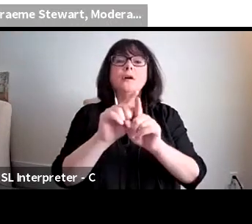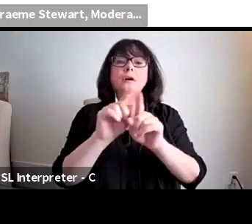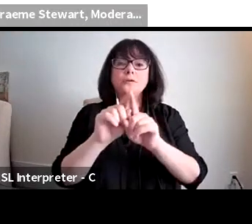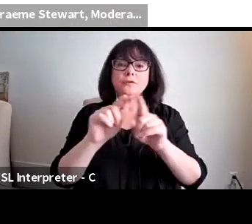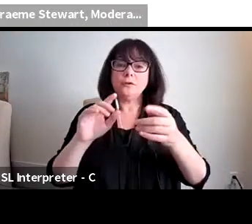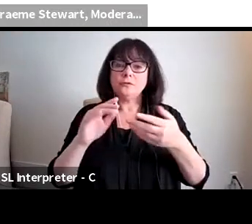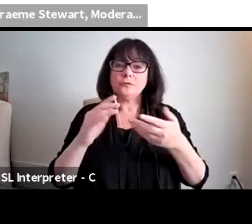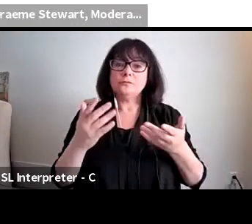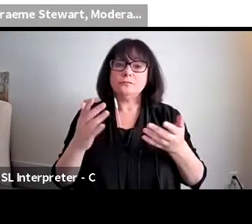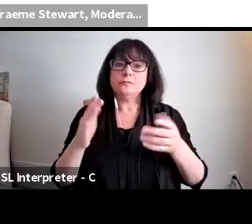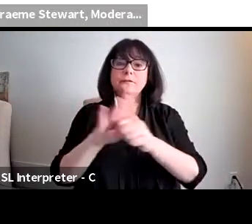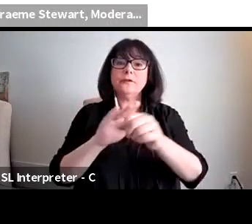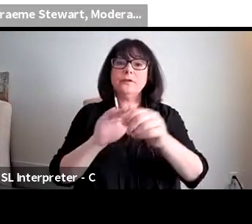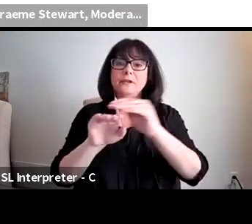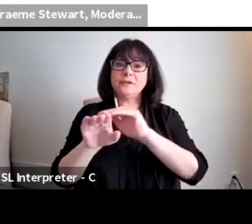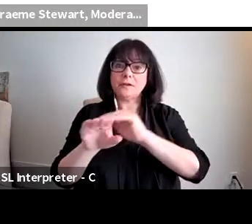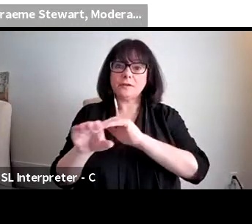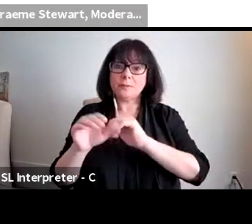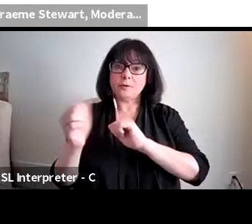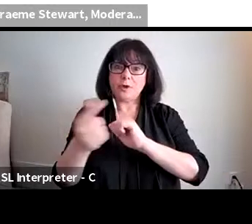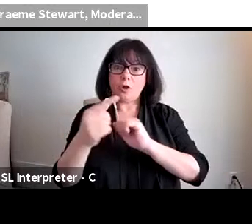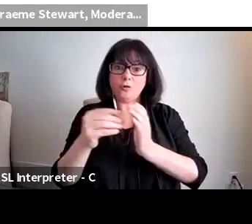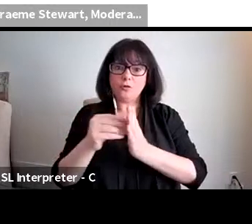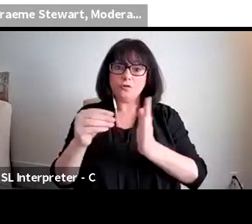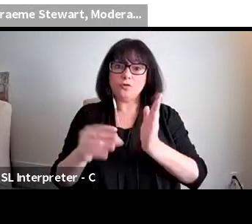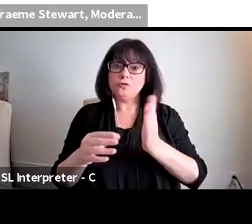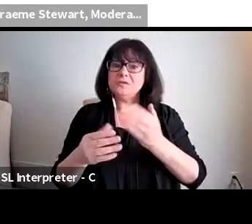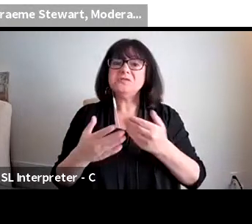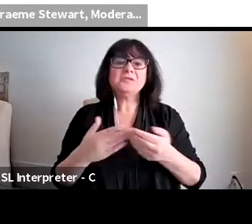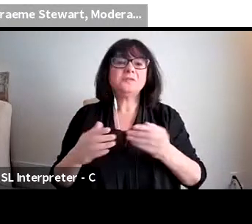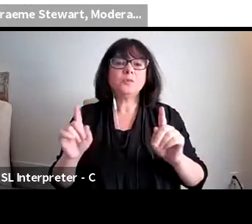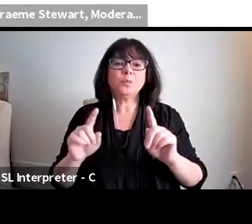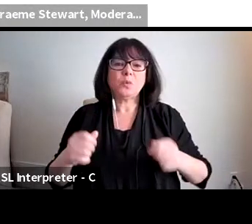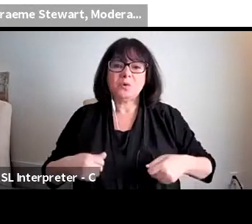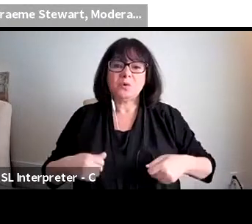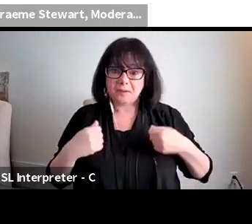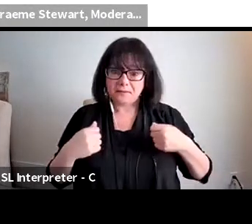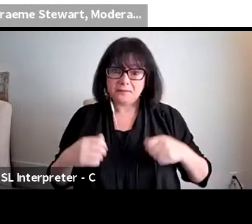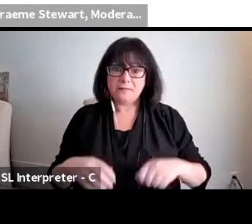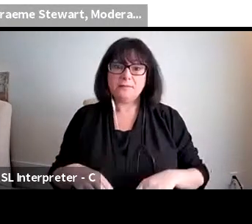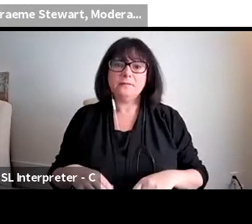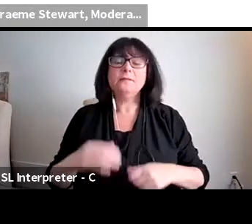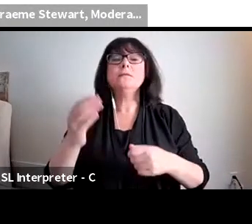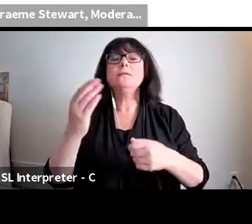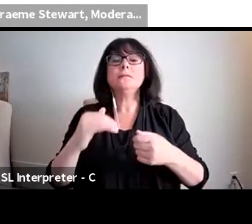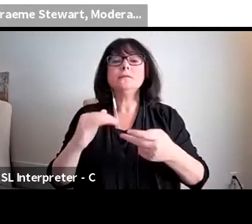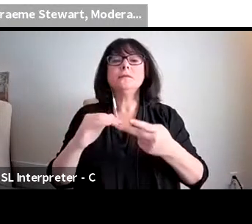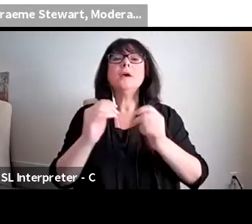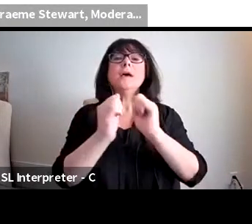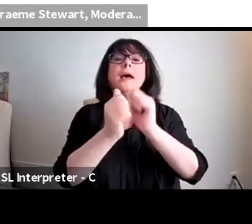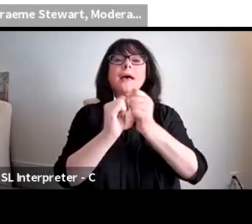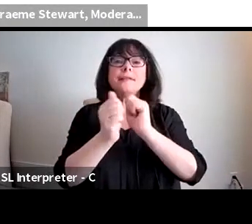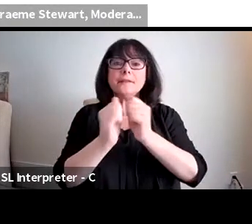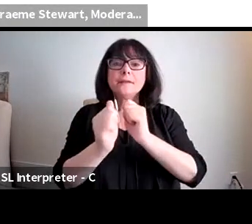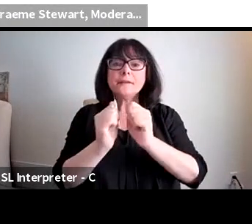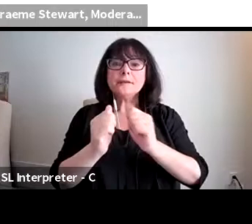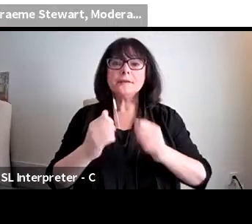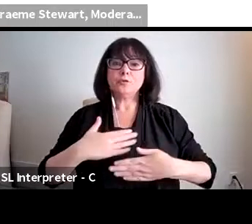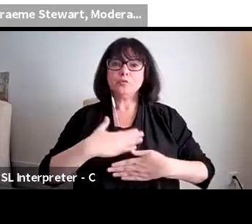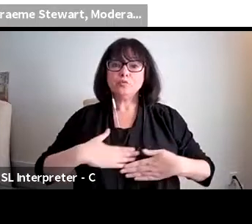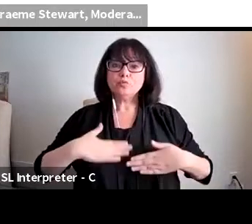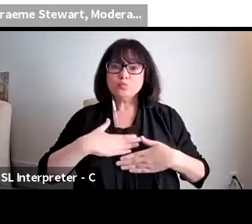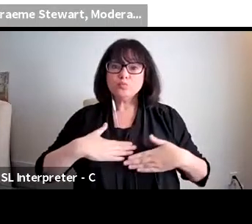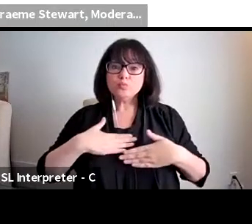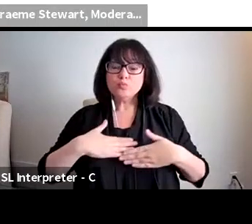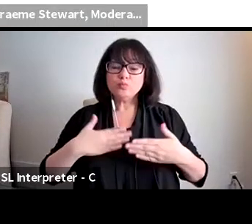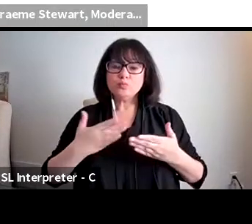students regardless of location. Athletics and recreation is the one area where we